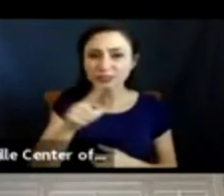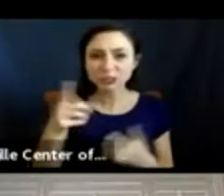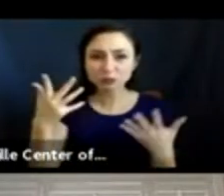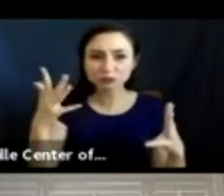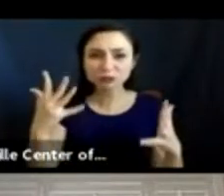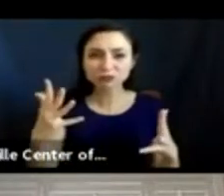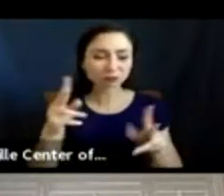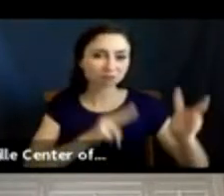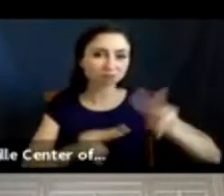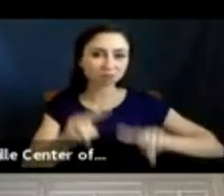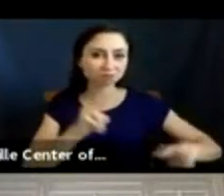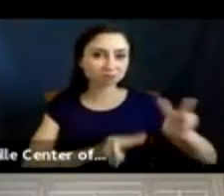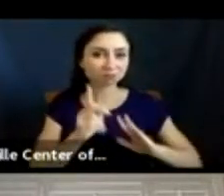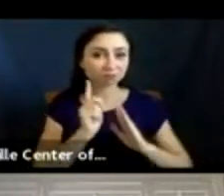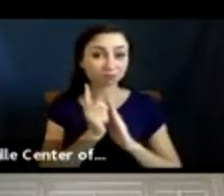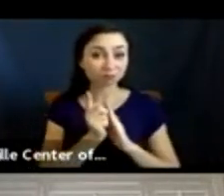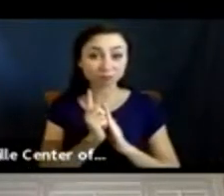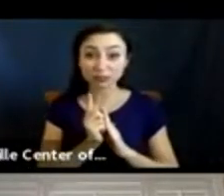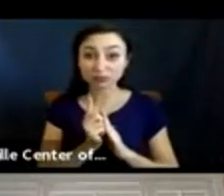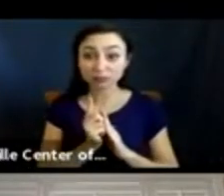chance to take a look at them?